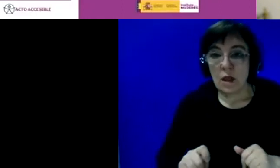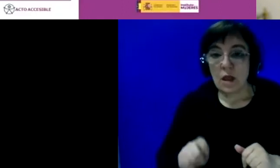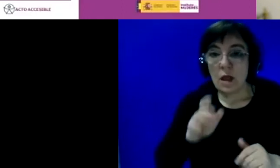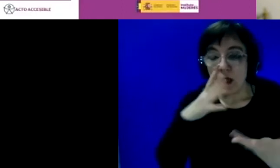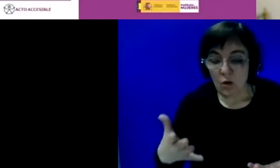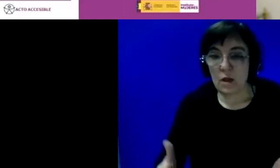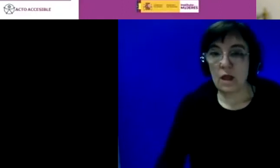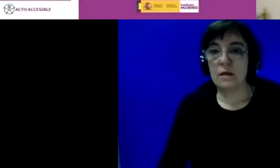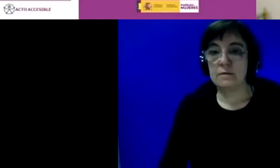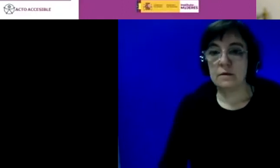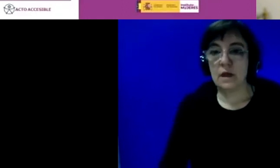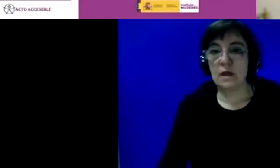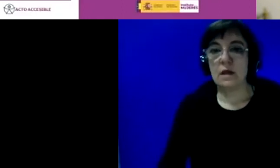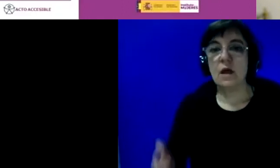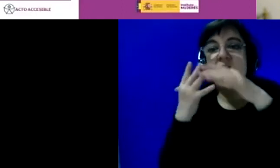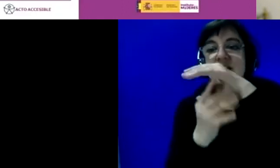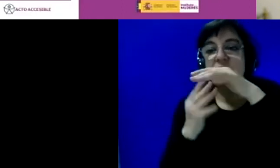Poland.